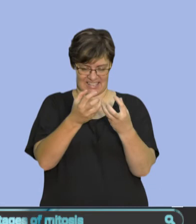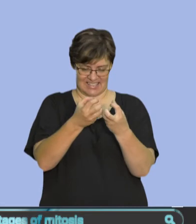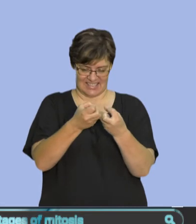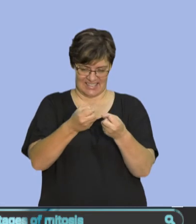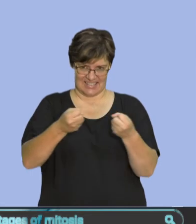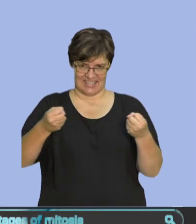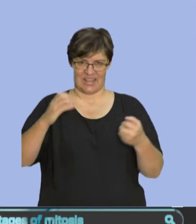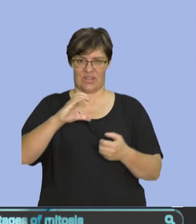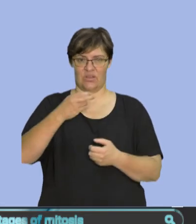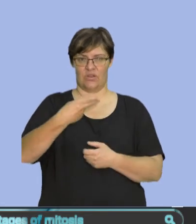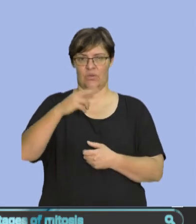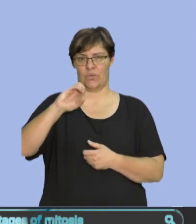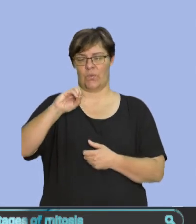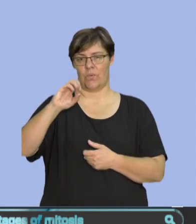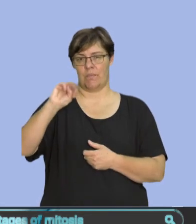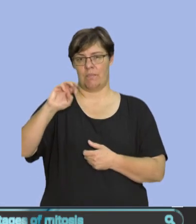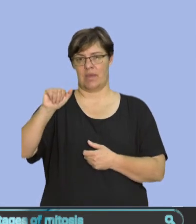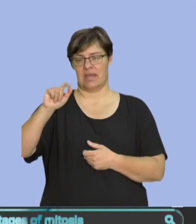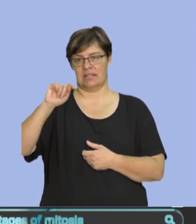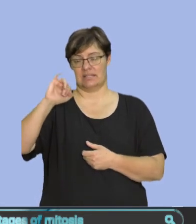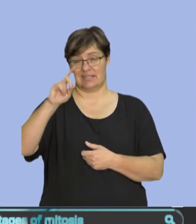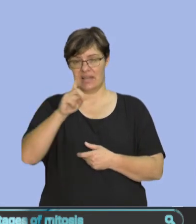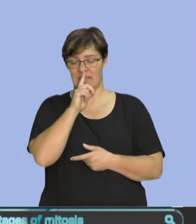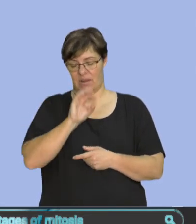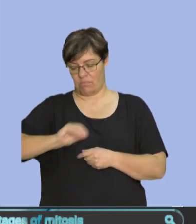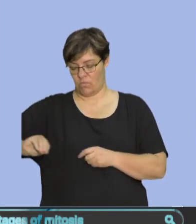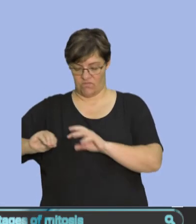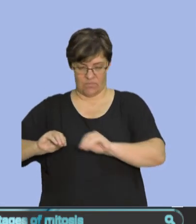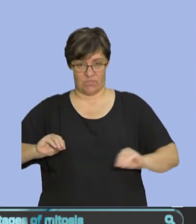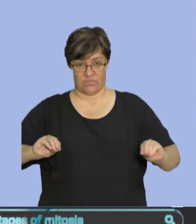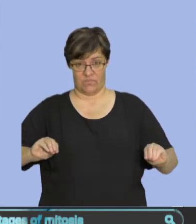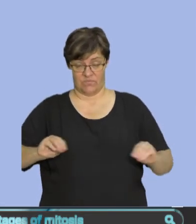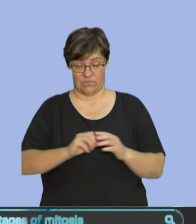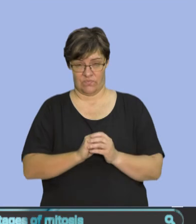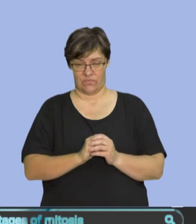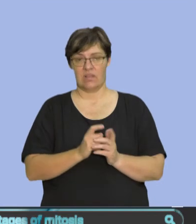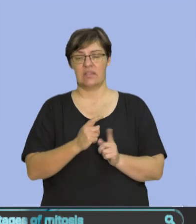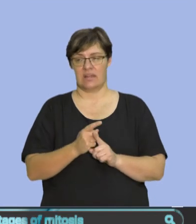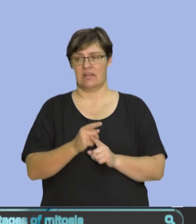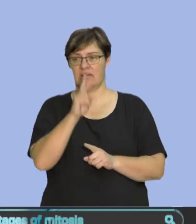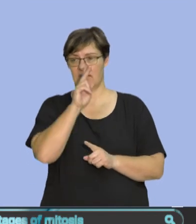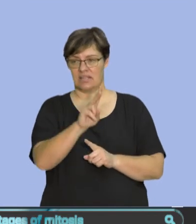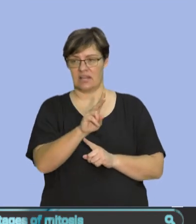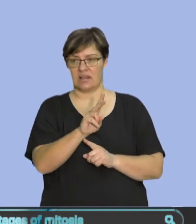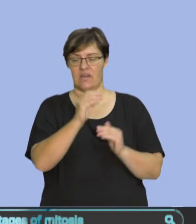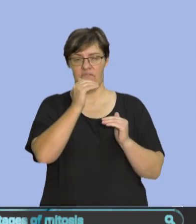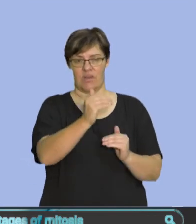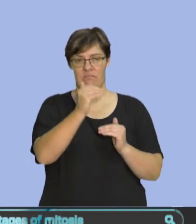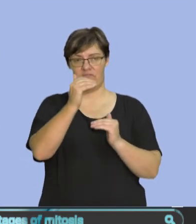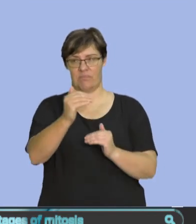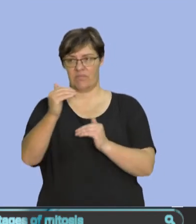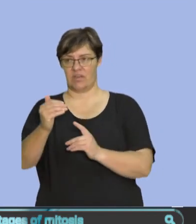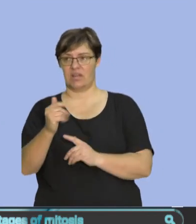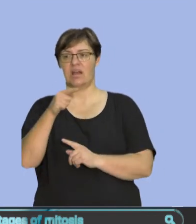see them now moving apart, moving to the opposite poles. And as we play this by a frame, we can see